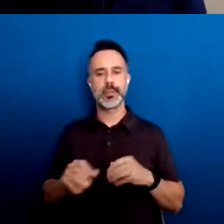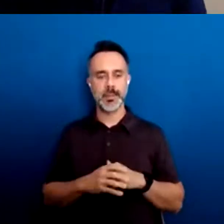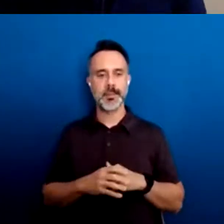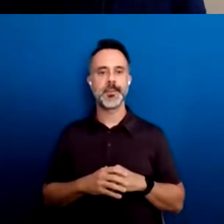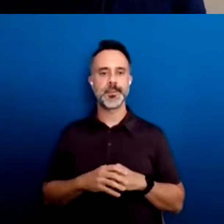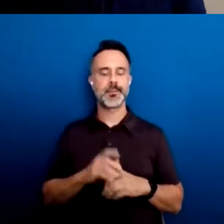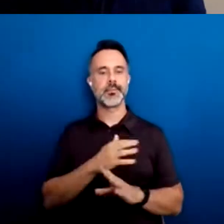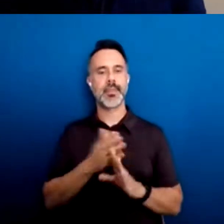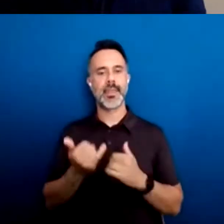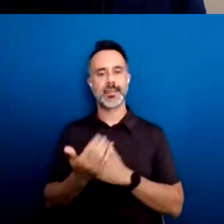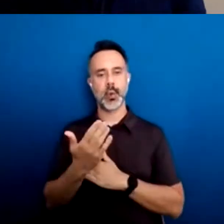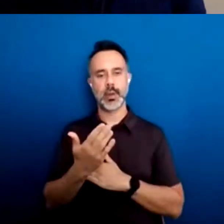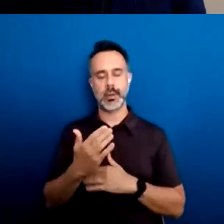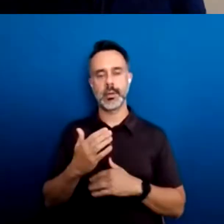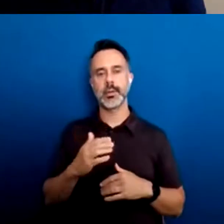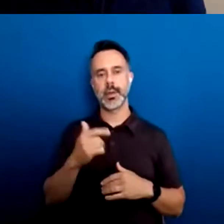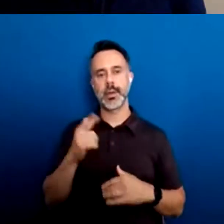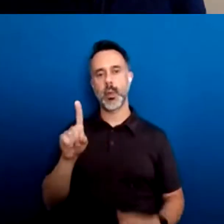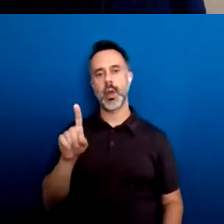morning's dashboard update, we have